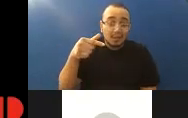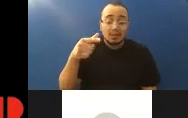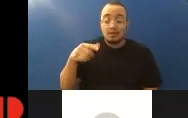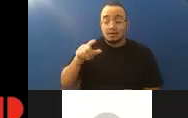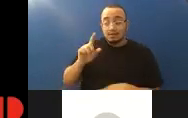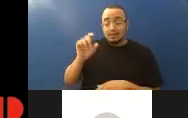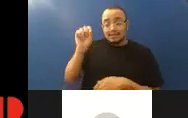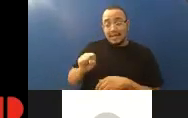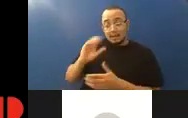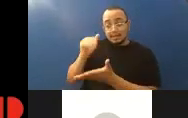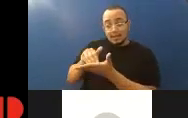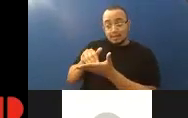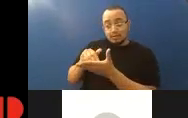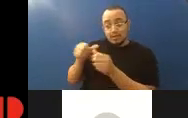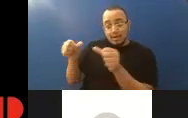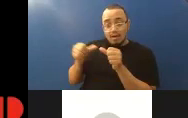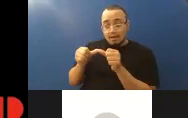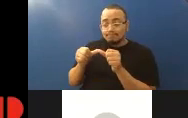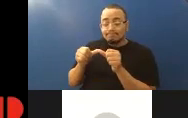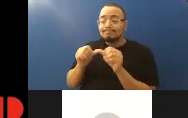if you compare it